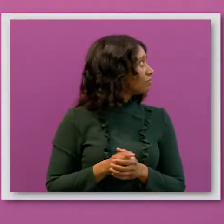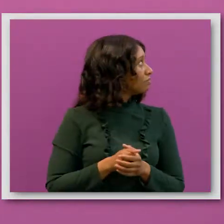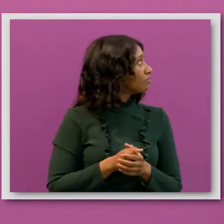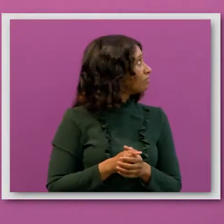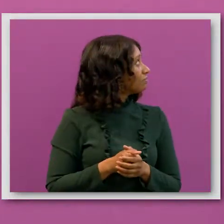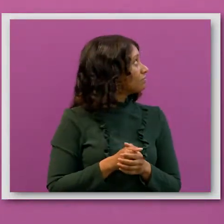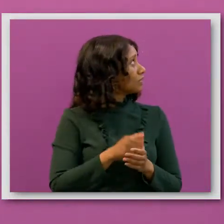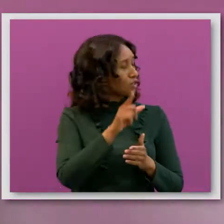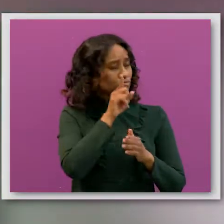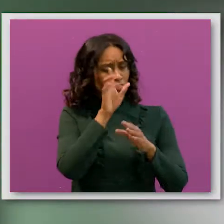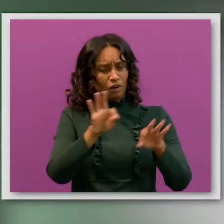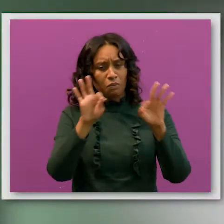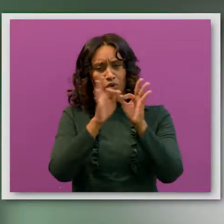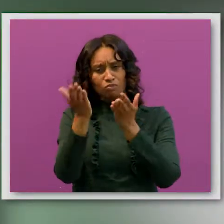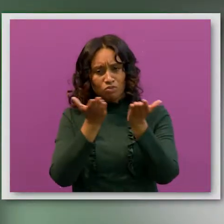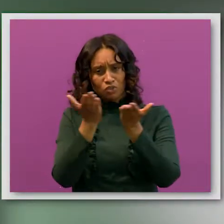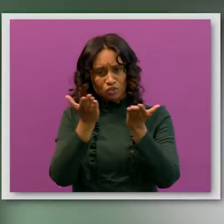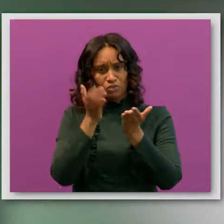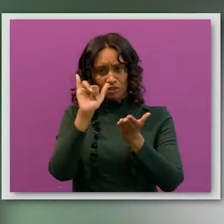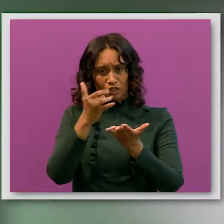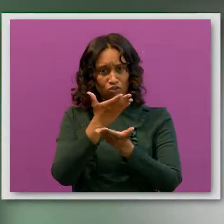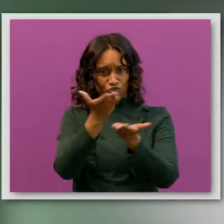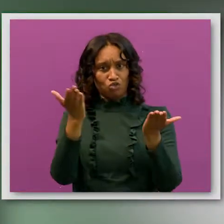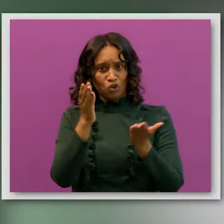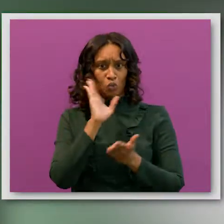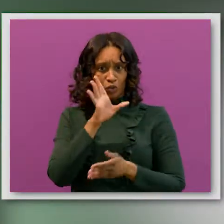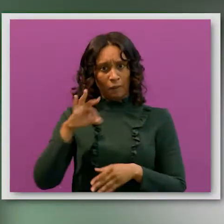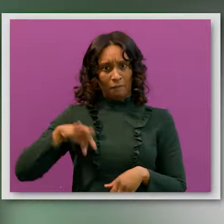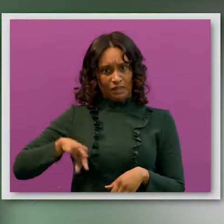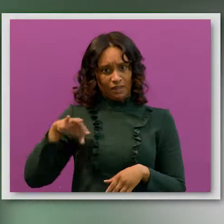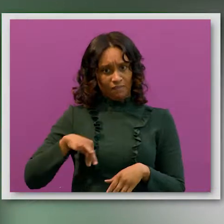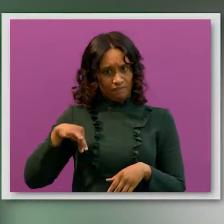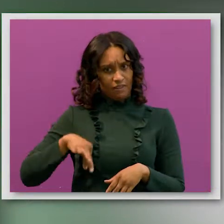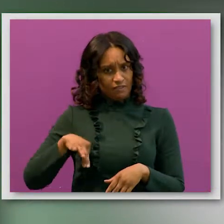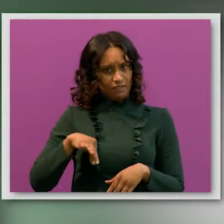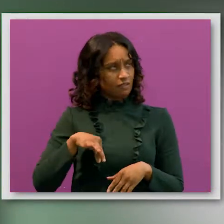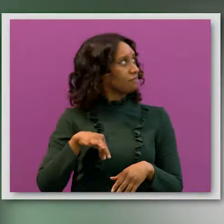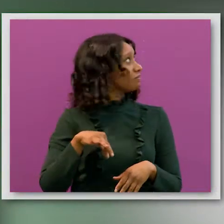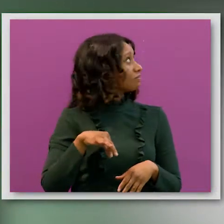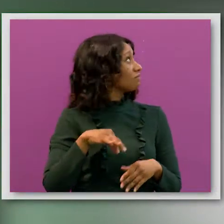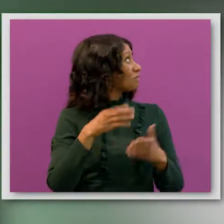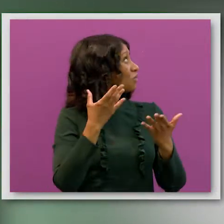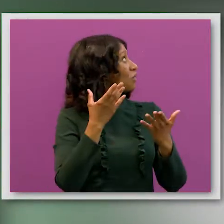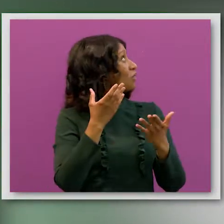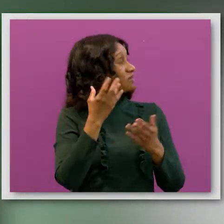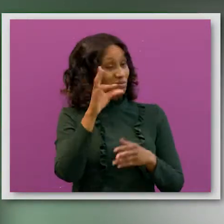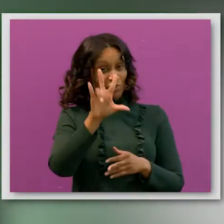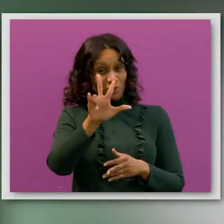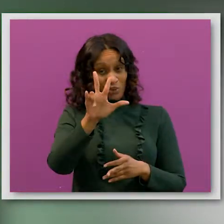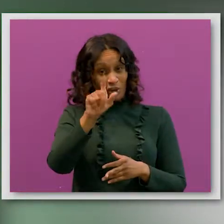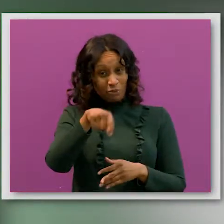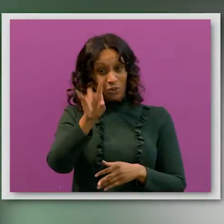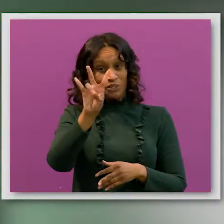some very important services that you will appreciate, like $3.7 million for snow removal,